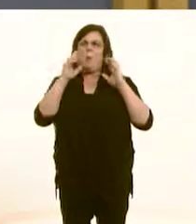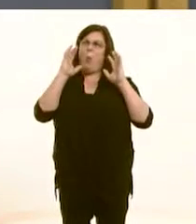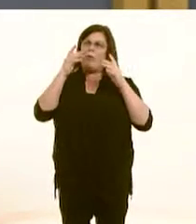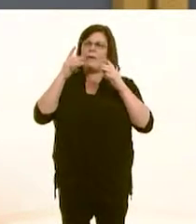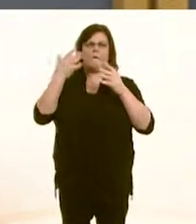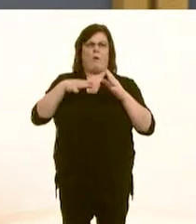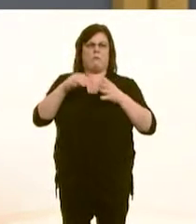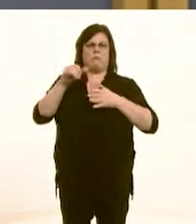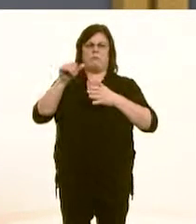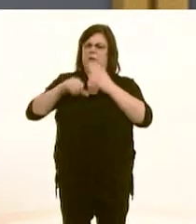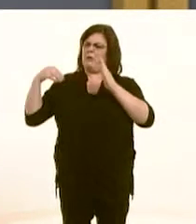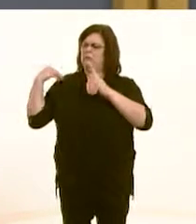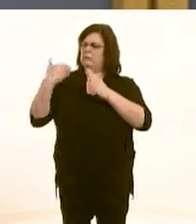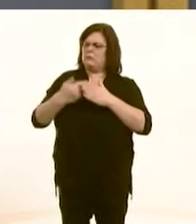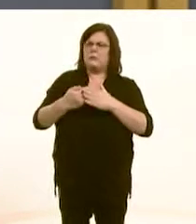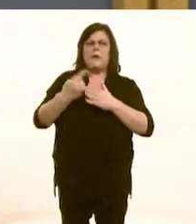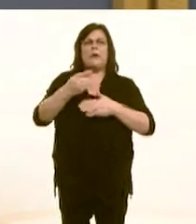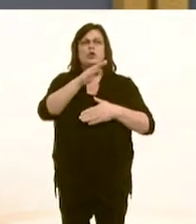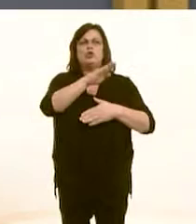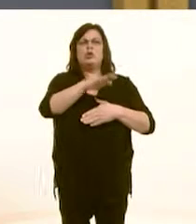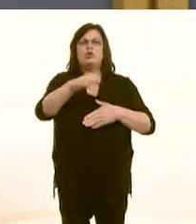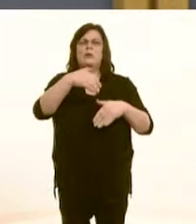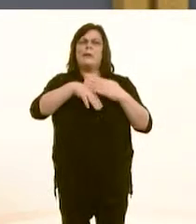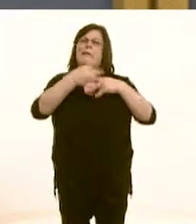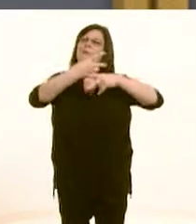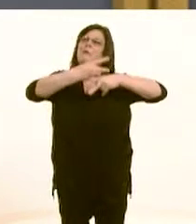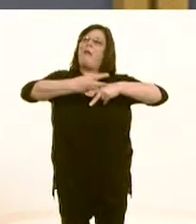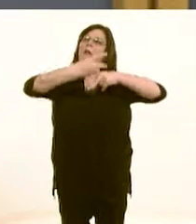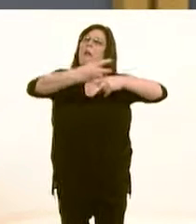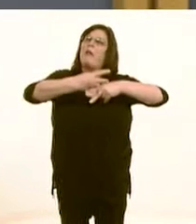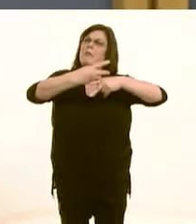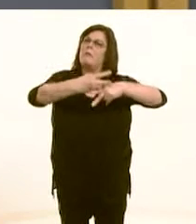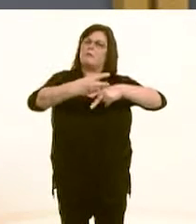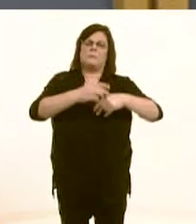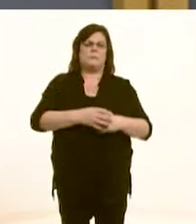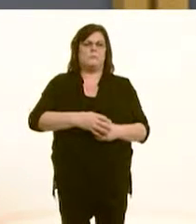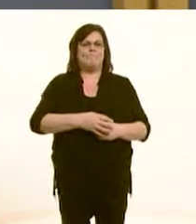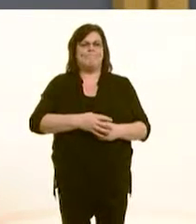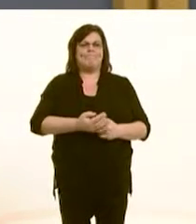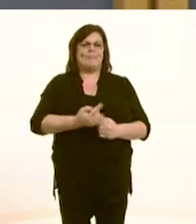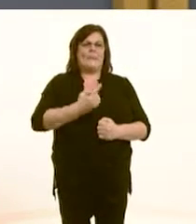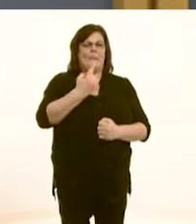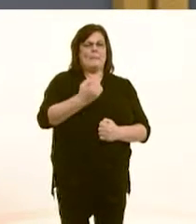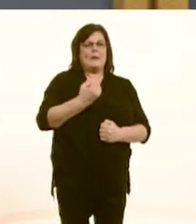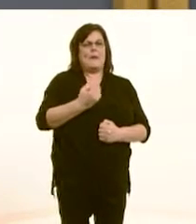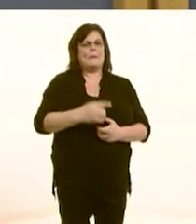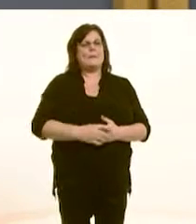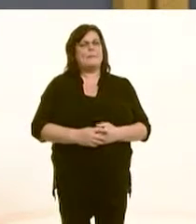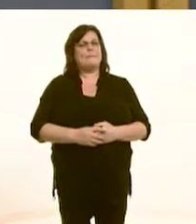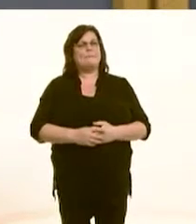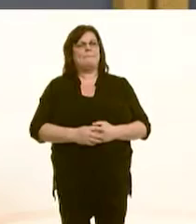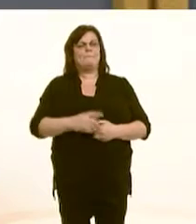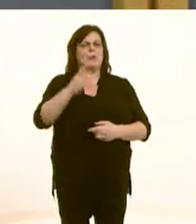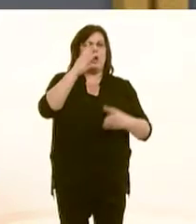gofal yn methu a chyrraedd y safonau am y plant sydd y tu allan y system